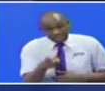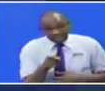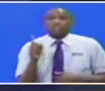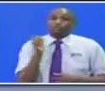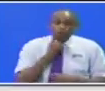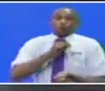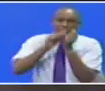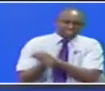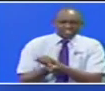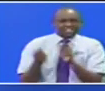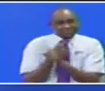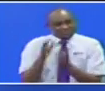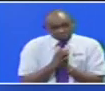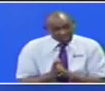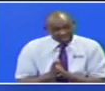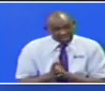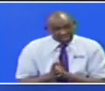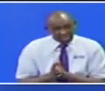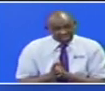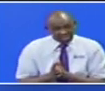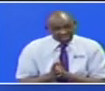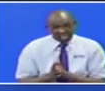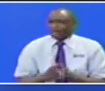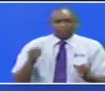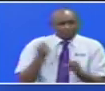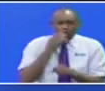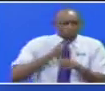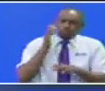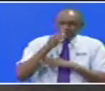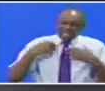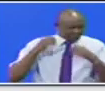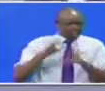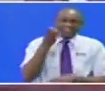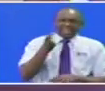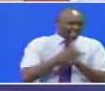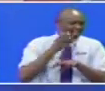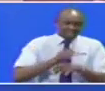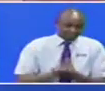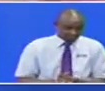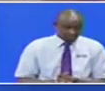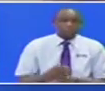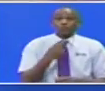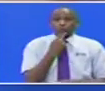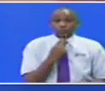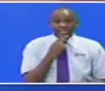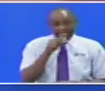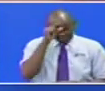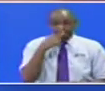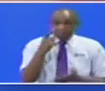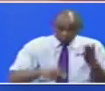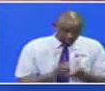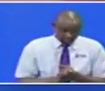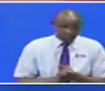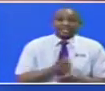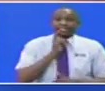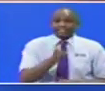leo kesho wako mambo mengine. Hakuna goodwill, hiyo anakuambia goodwill hakuna. On Tuesday, the government ordered